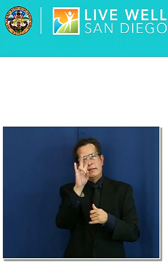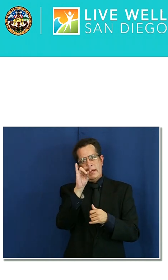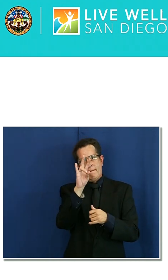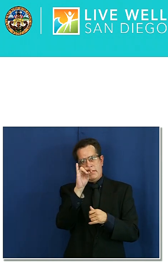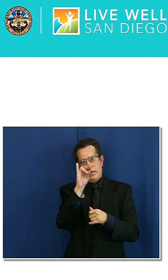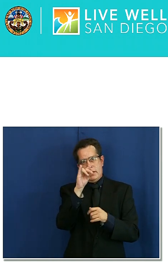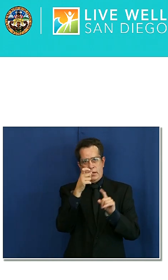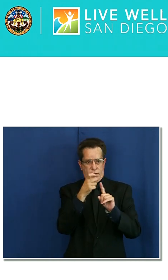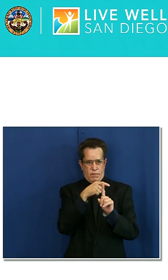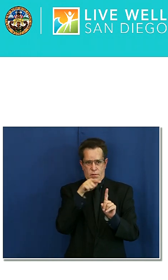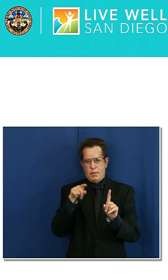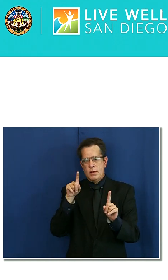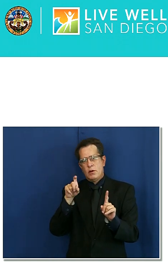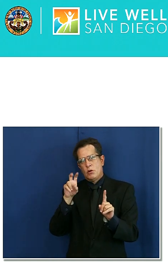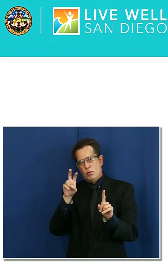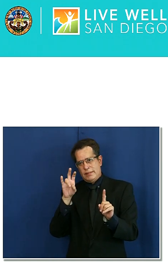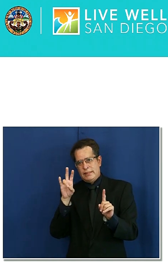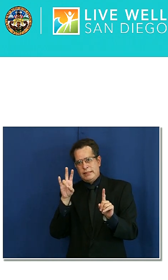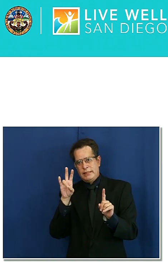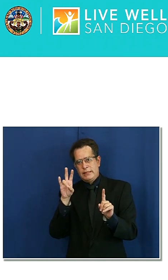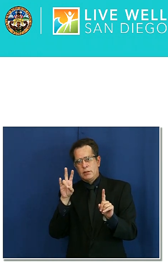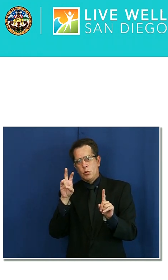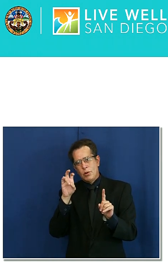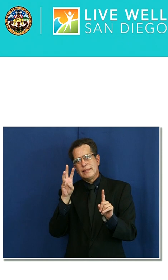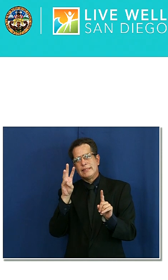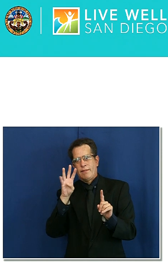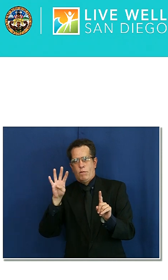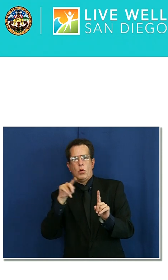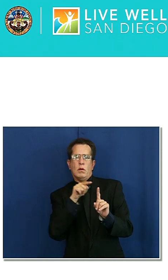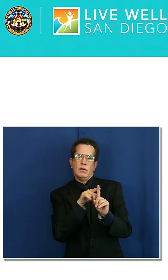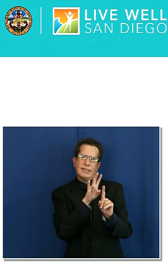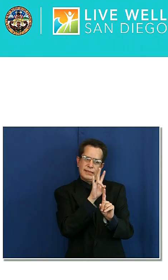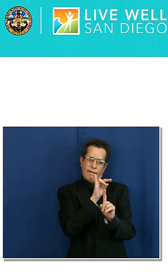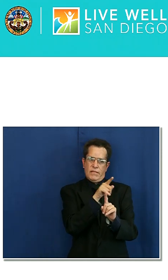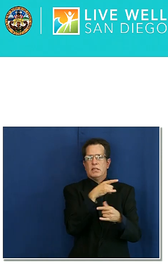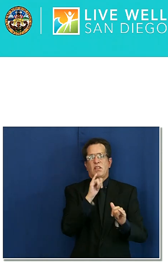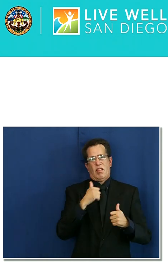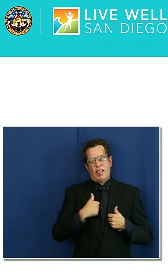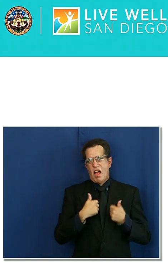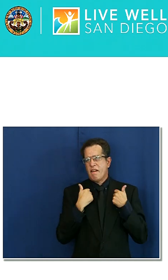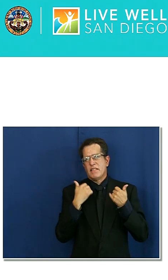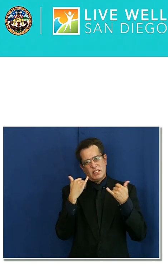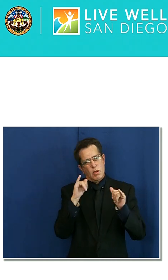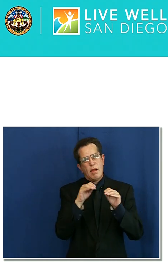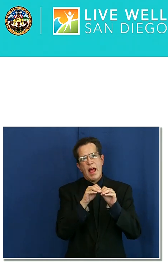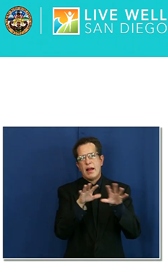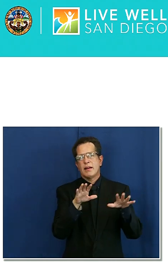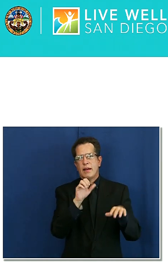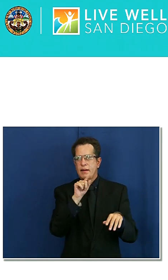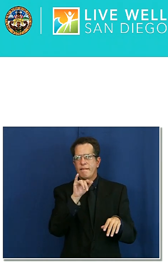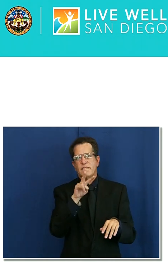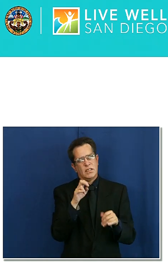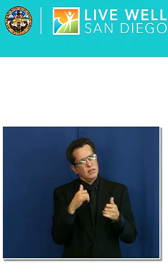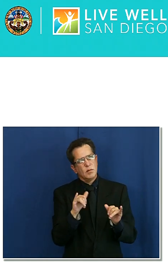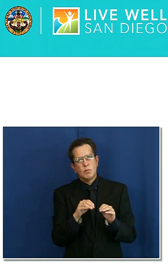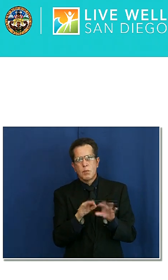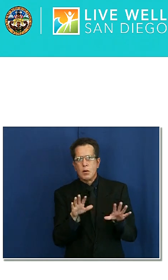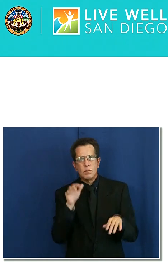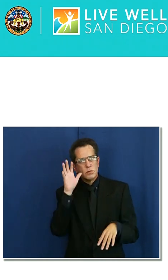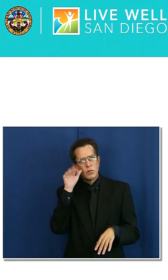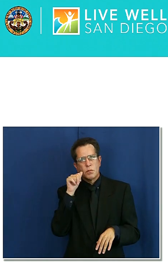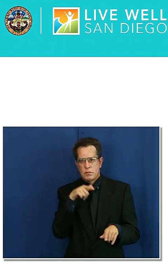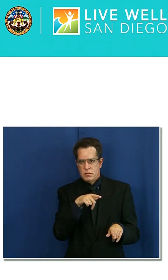the 264 community outbreaks are still active. As you can see in this next slide,